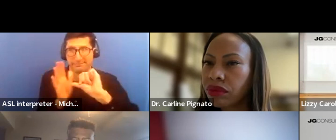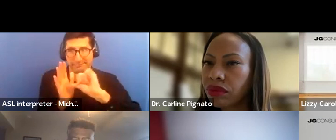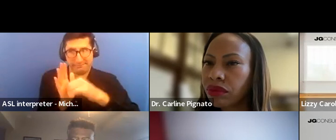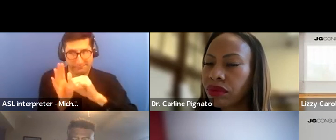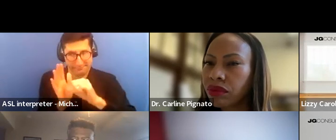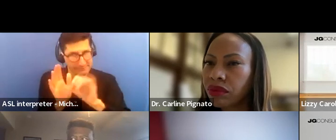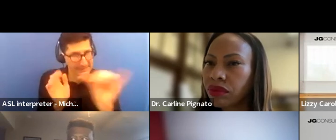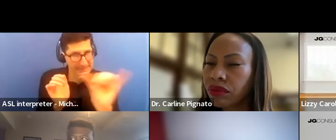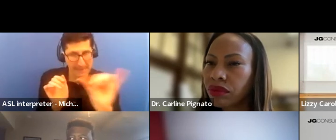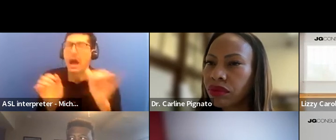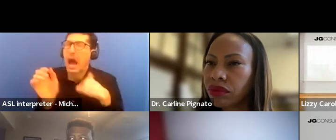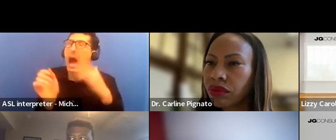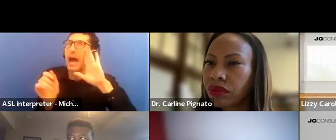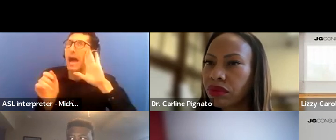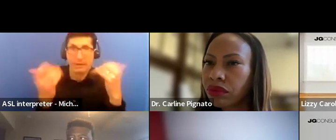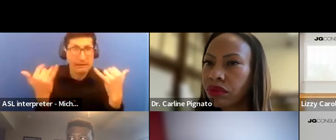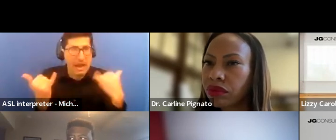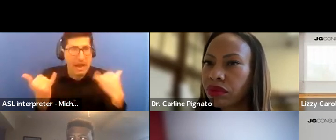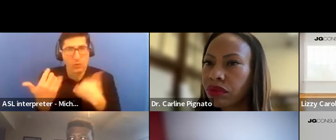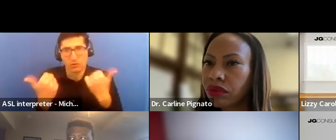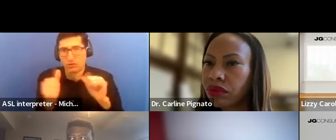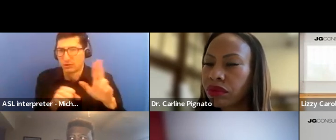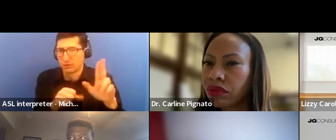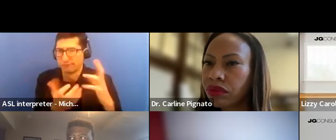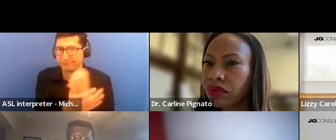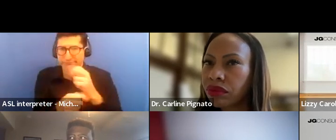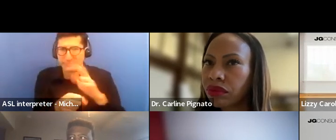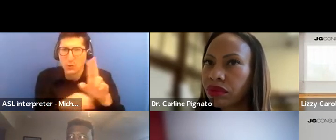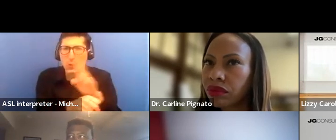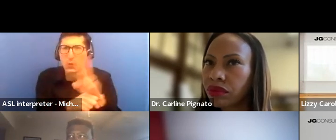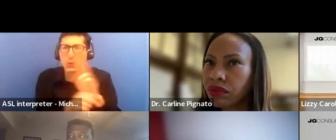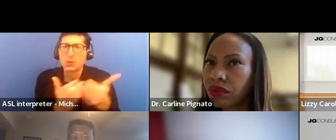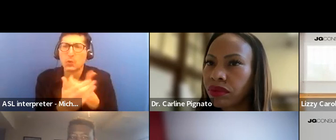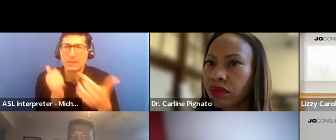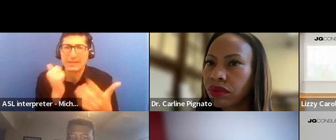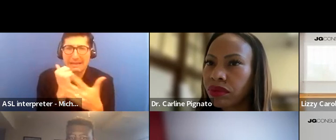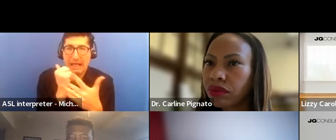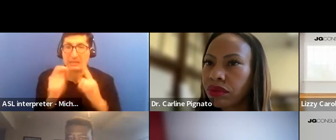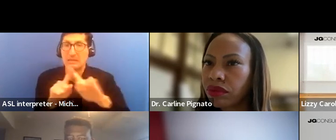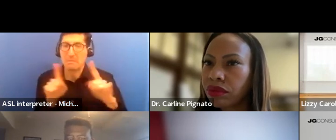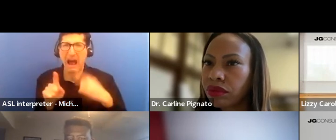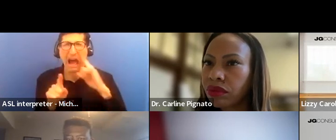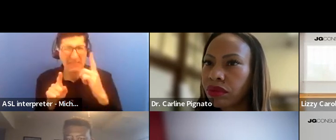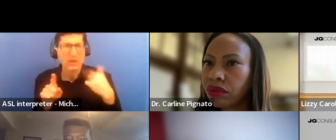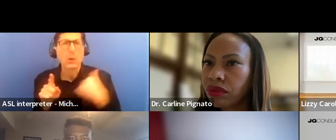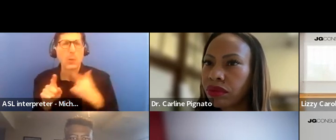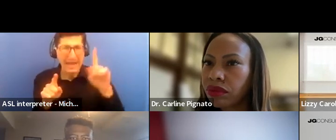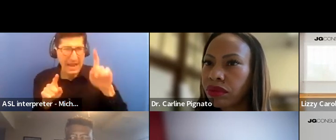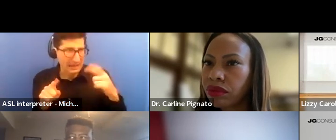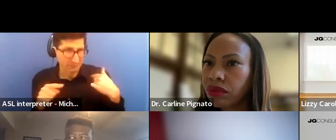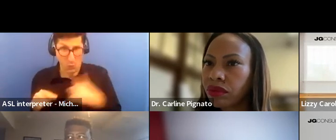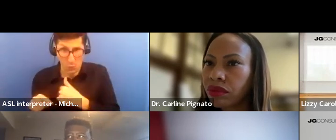trying to move to new technologies, there are probably 2 or 3 times that I think are going to be critical for us to be together in person because